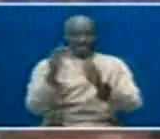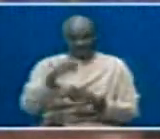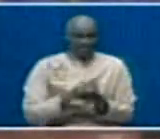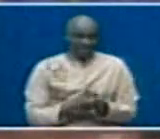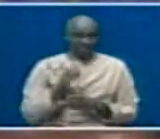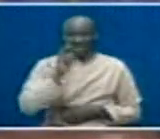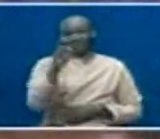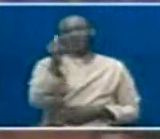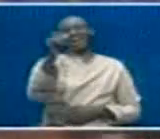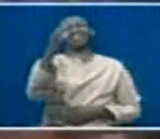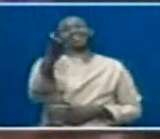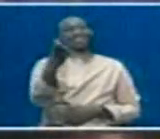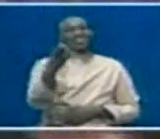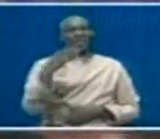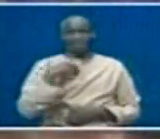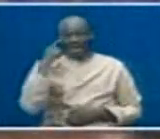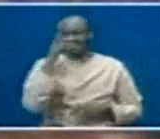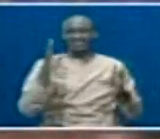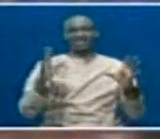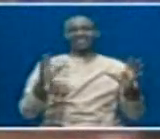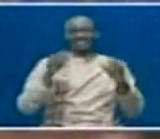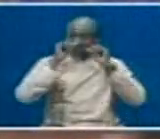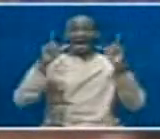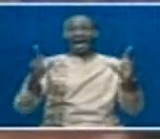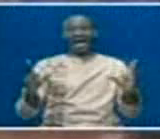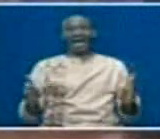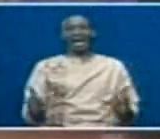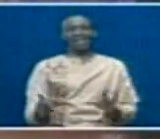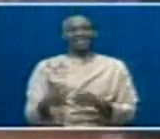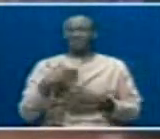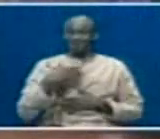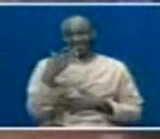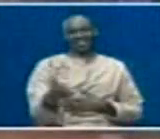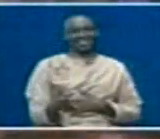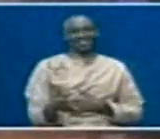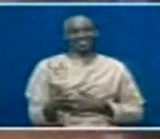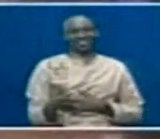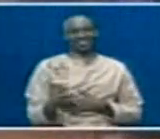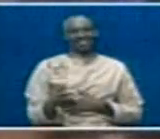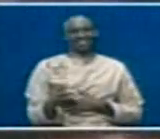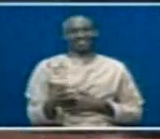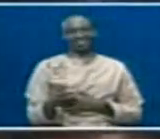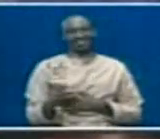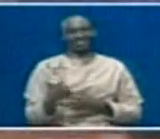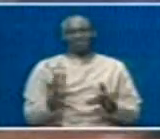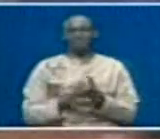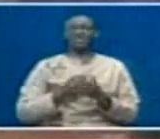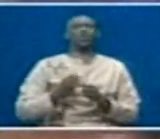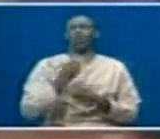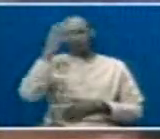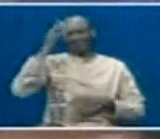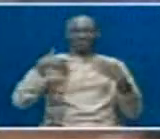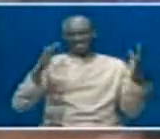And I saw Ali there, and my eyes lit up, you know, and here I was, you know, grown up and